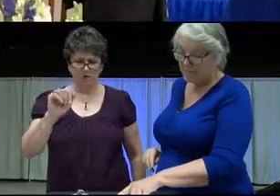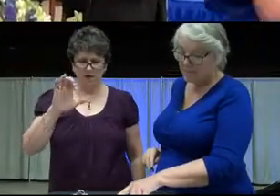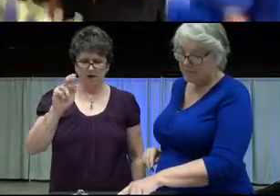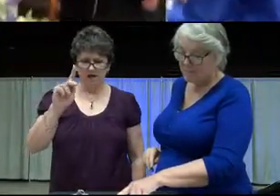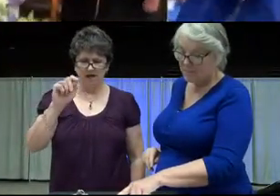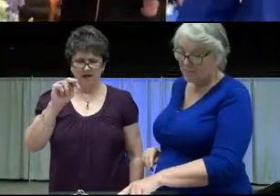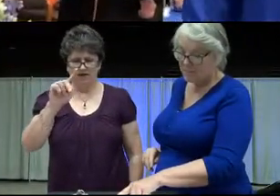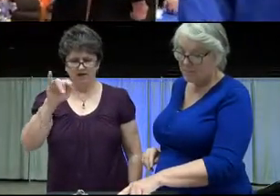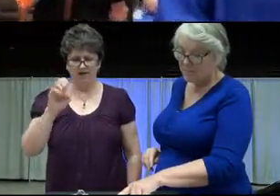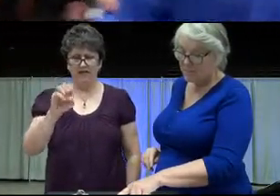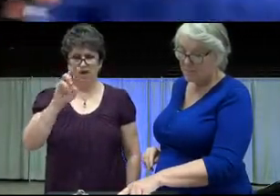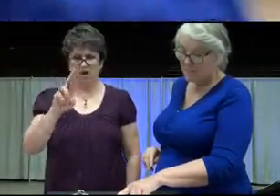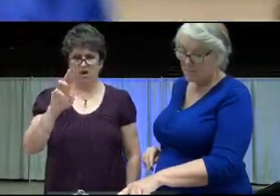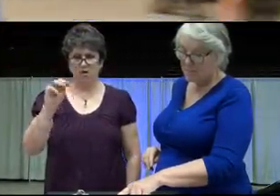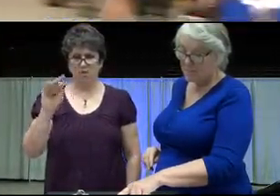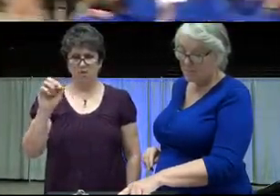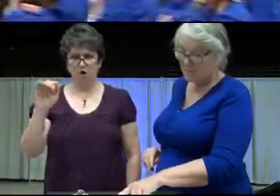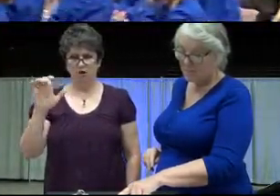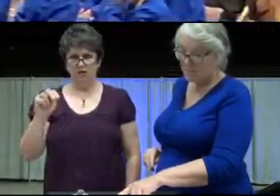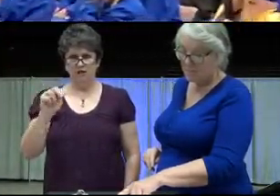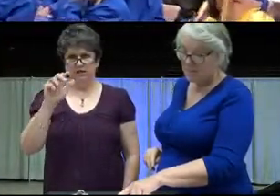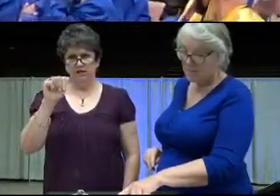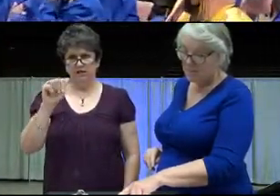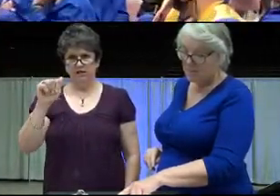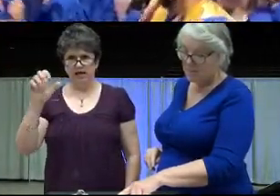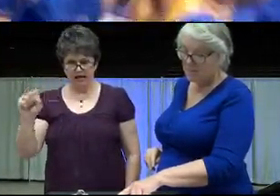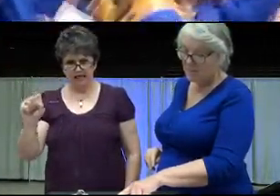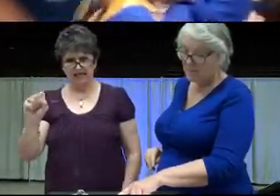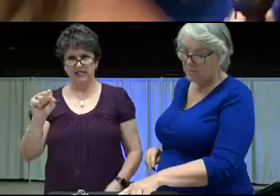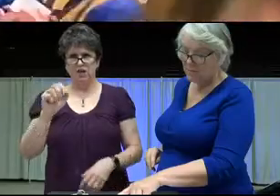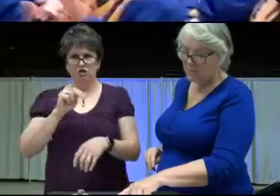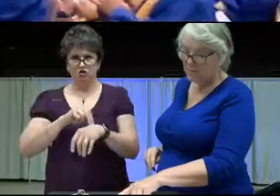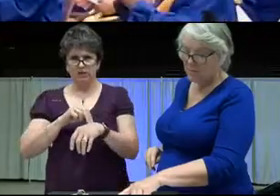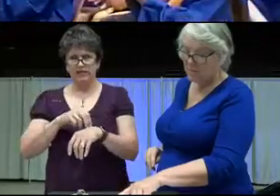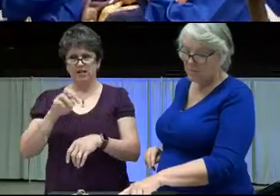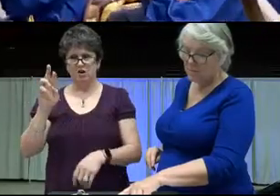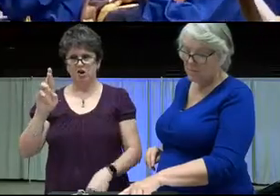Mackenzie R. Martin, Associate of Science in Nursing, Registered Nurse.